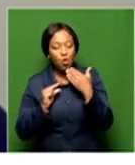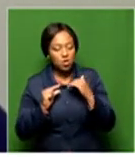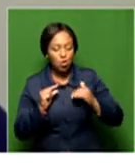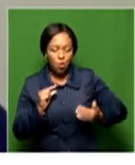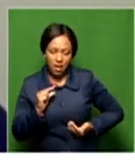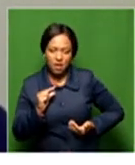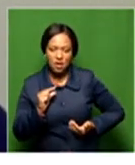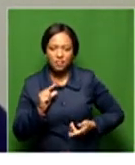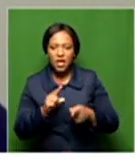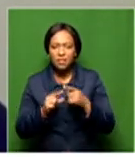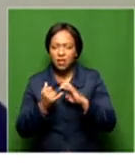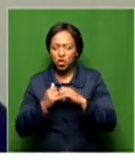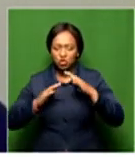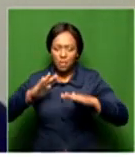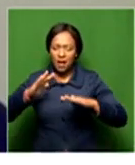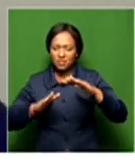get a balance here of